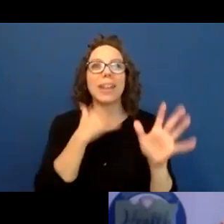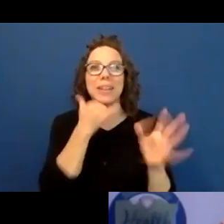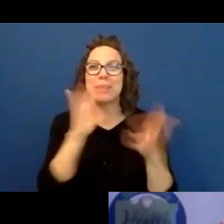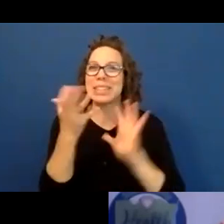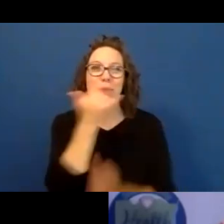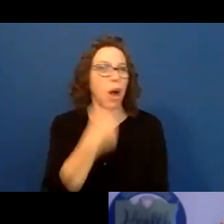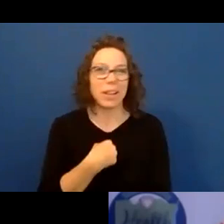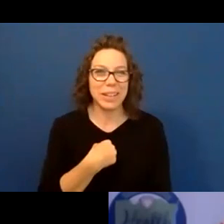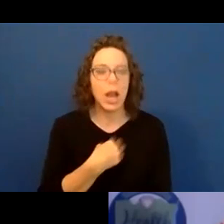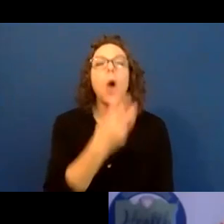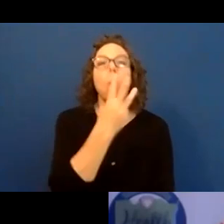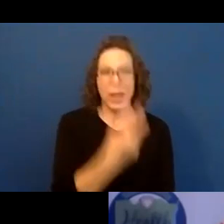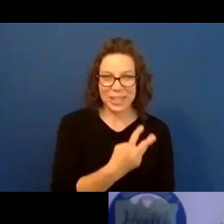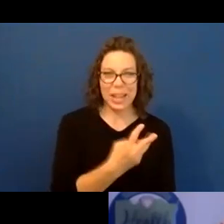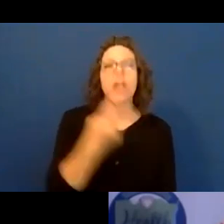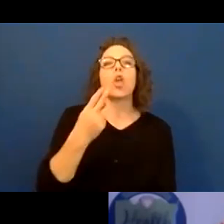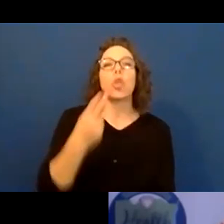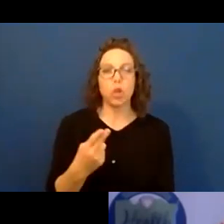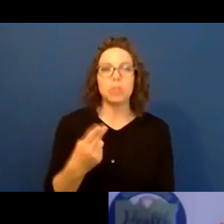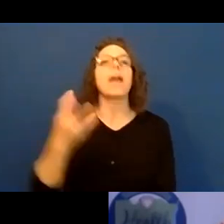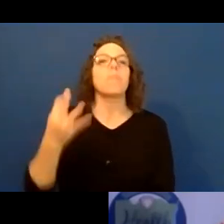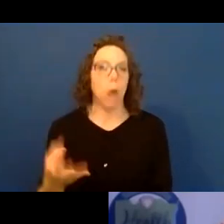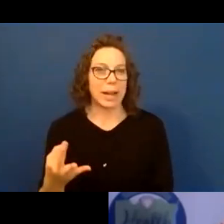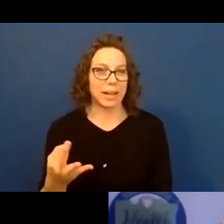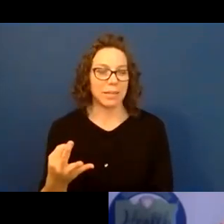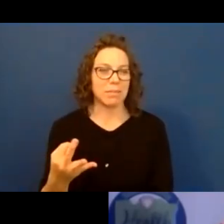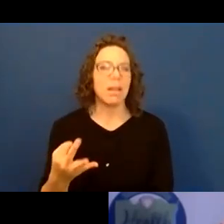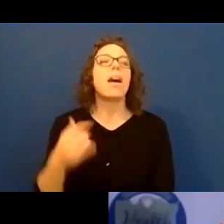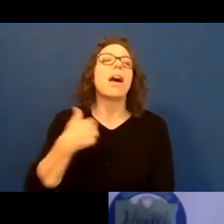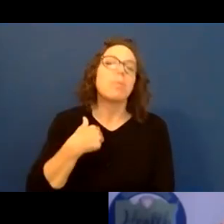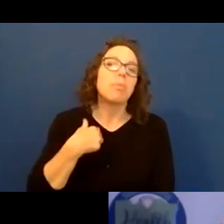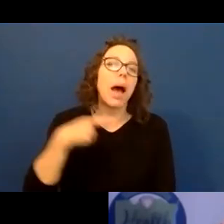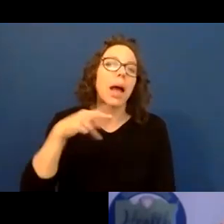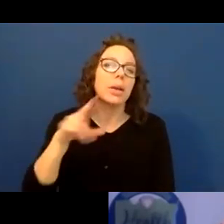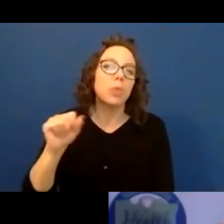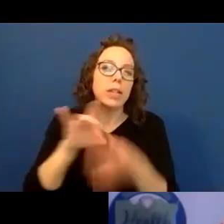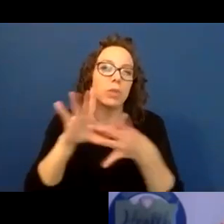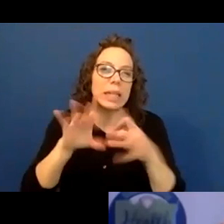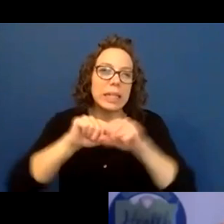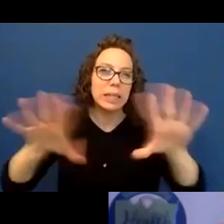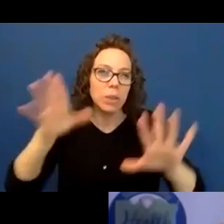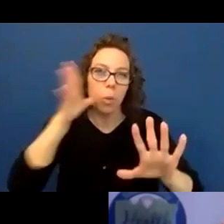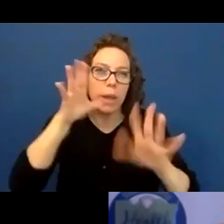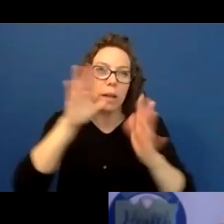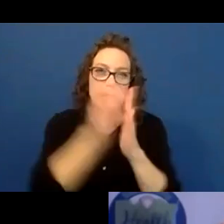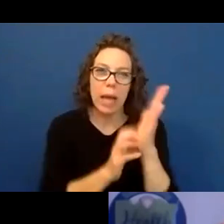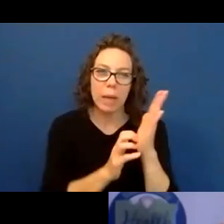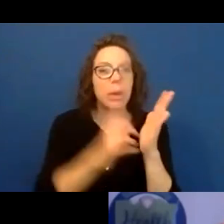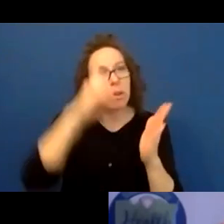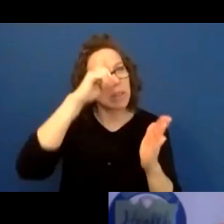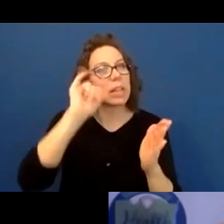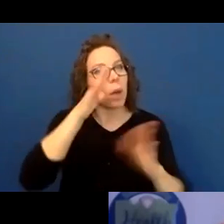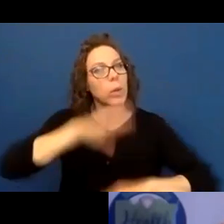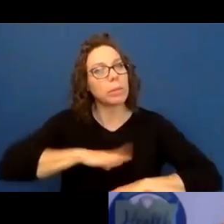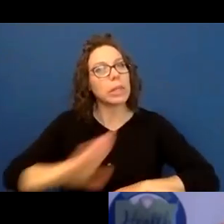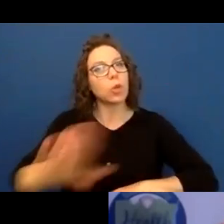Mondays, Wednesdays, and Thursdays. We will follow up with that information in our press release that comes out afterwards, but we believe we can meet your needs as well as ours.